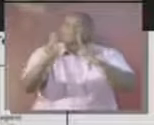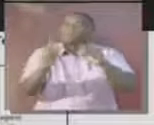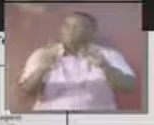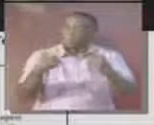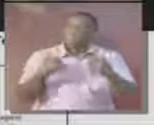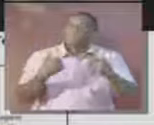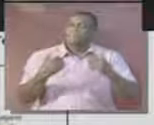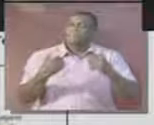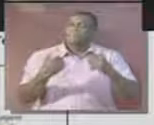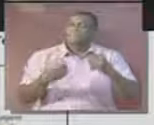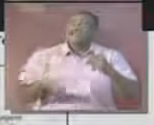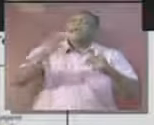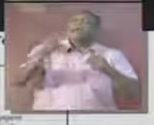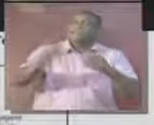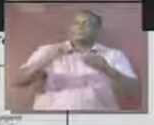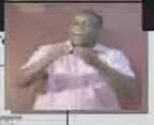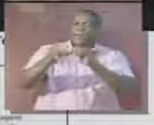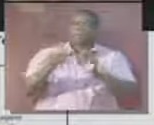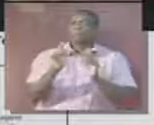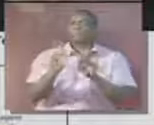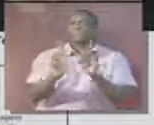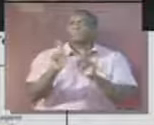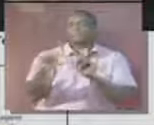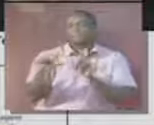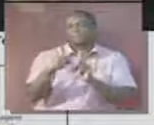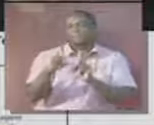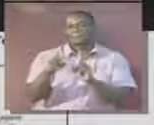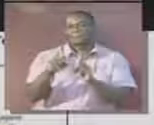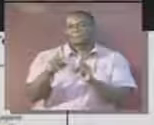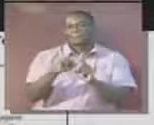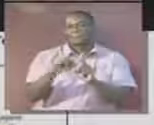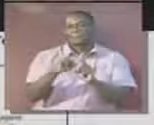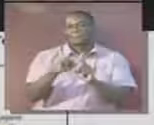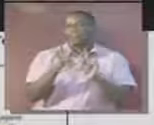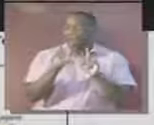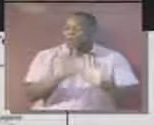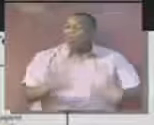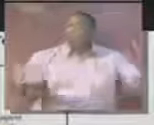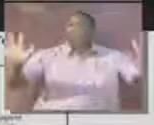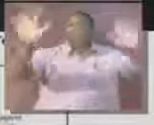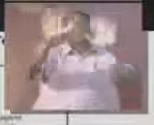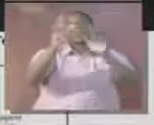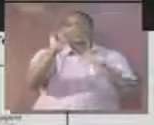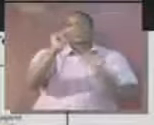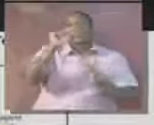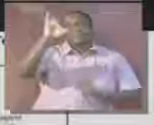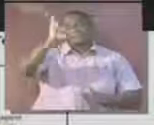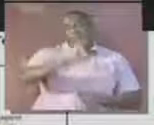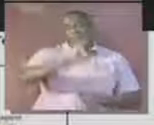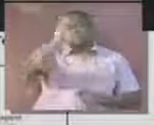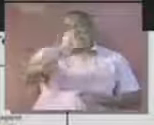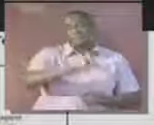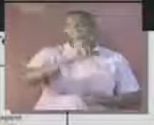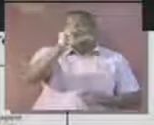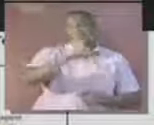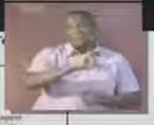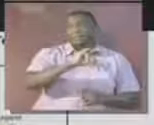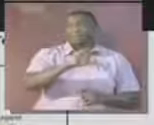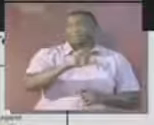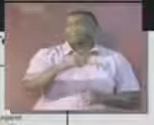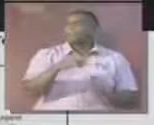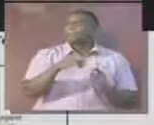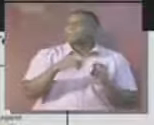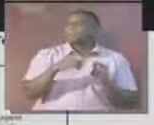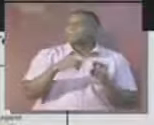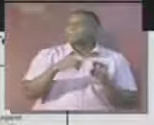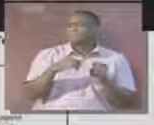numbers of cases. This distribution across the country, and the demonstration of this really is just to